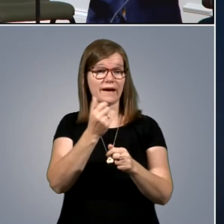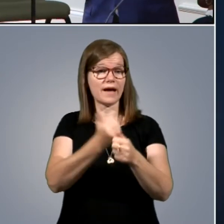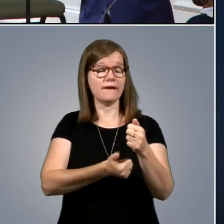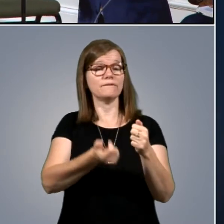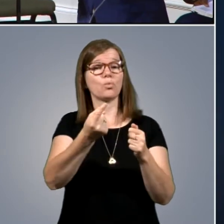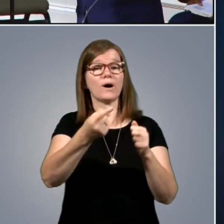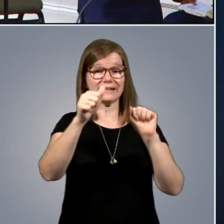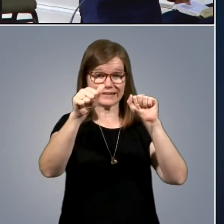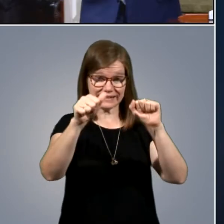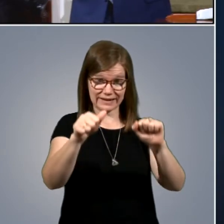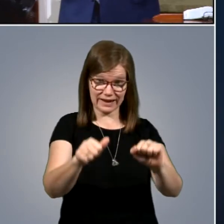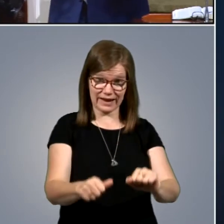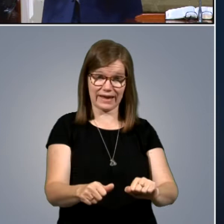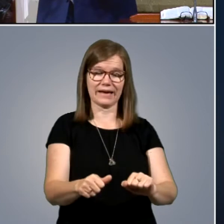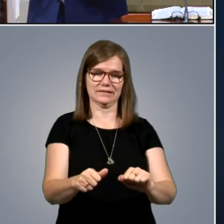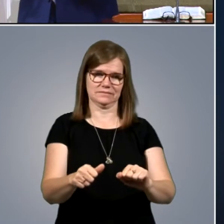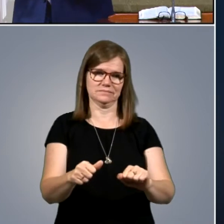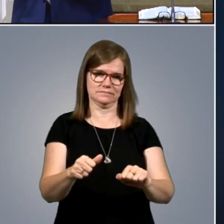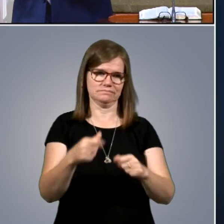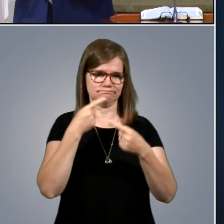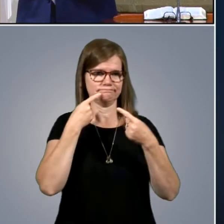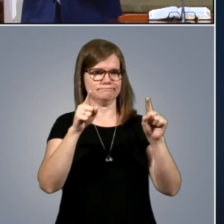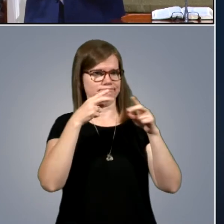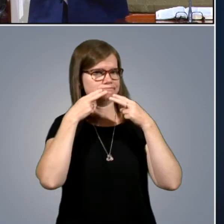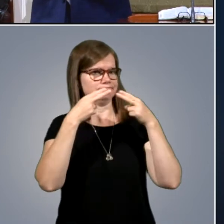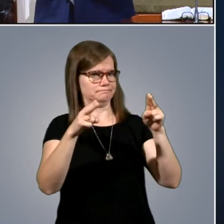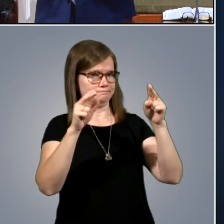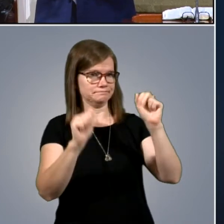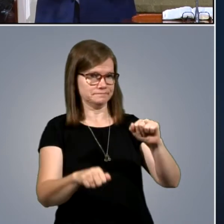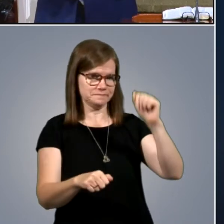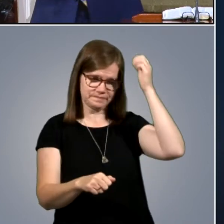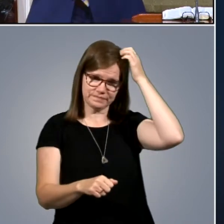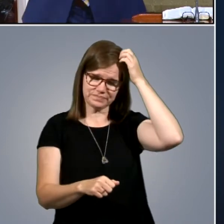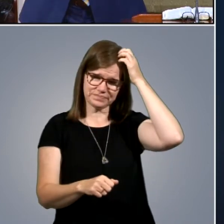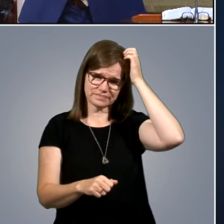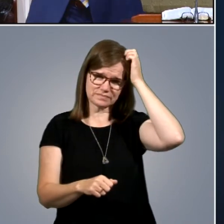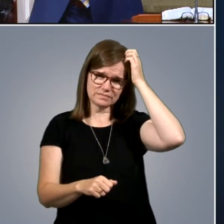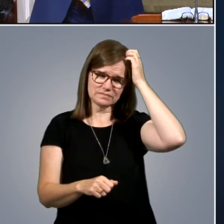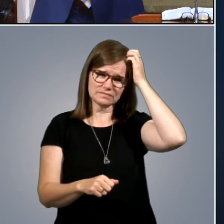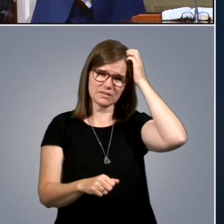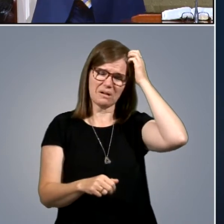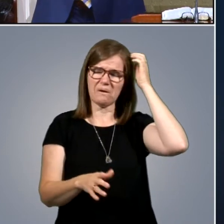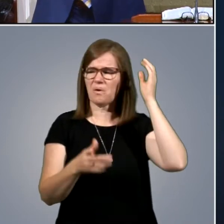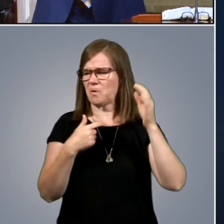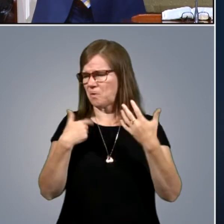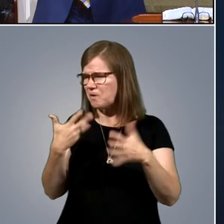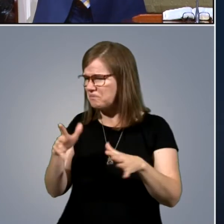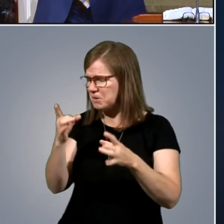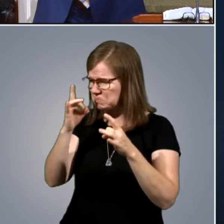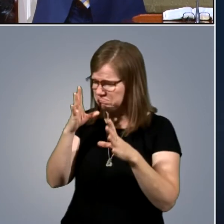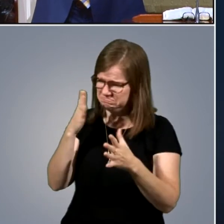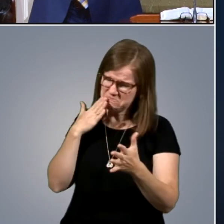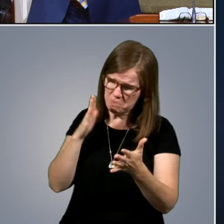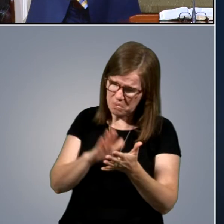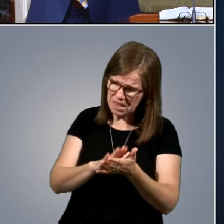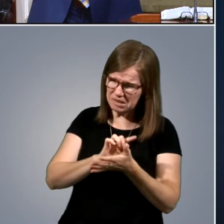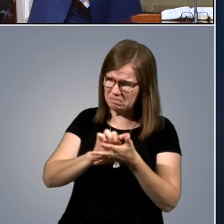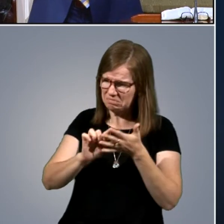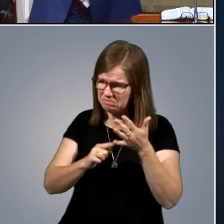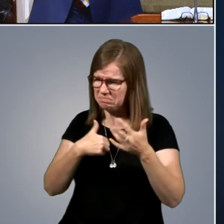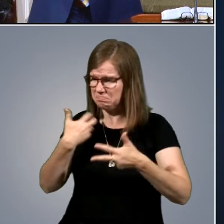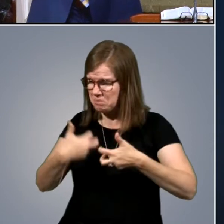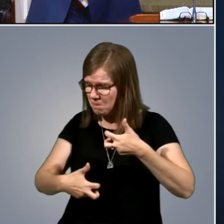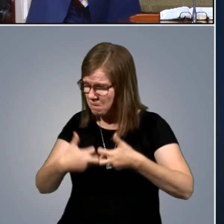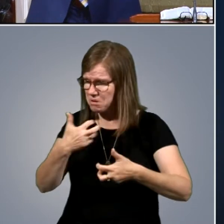Everyone can be justified. Some people say, you know, I've done so many wicked things, and boy, I've got so many problems,